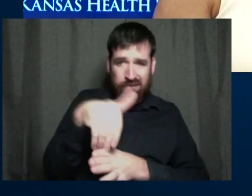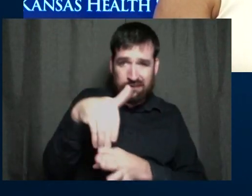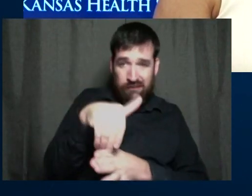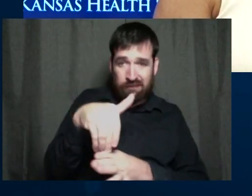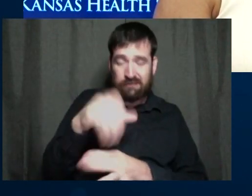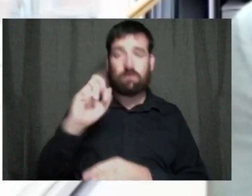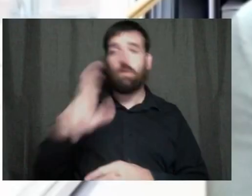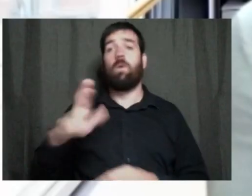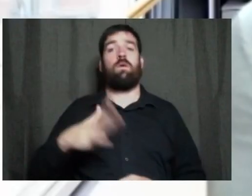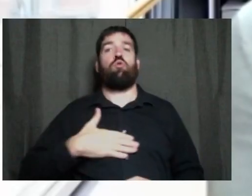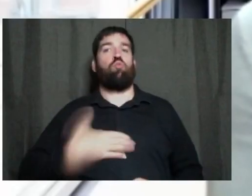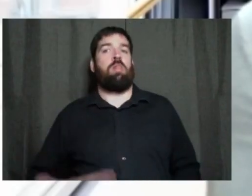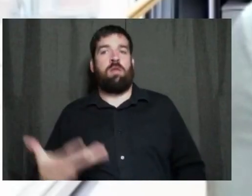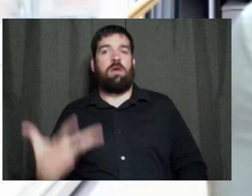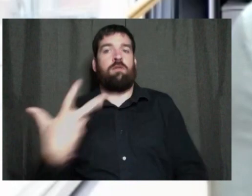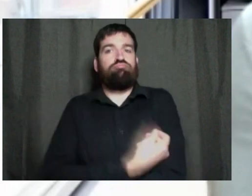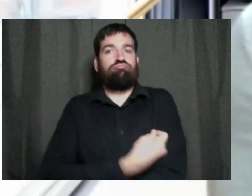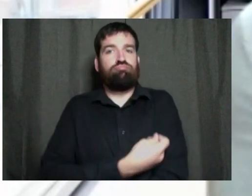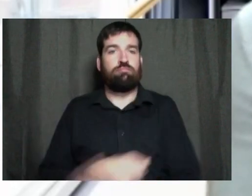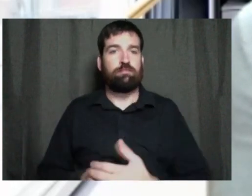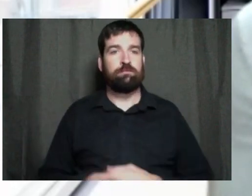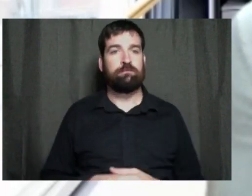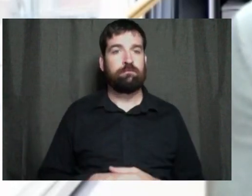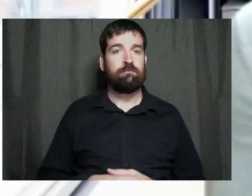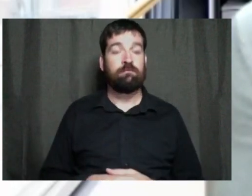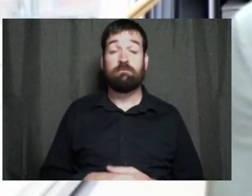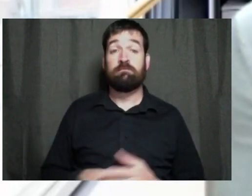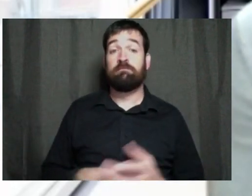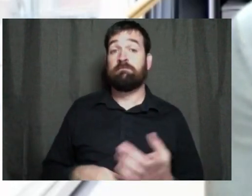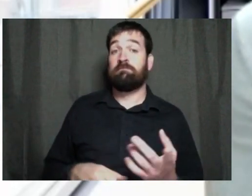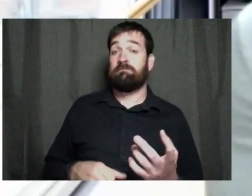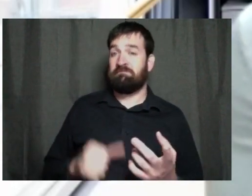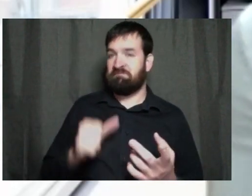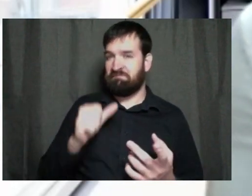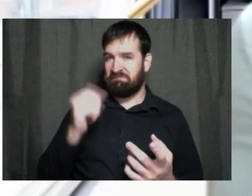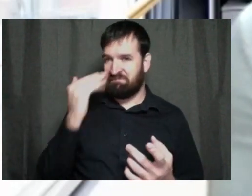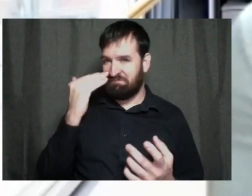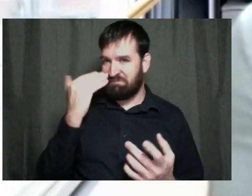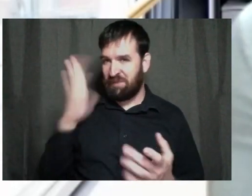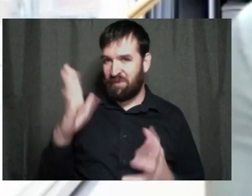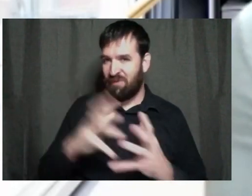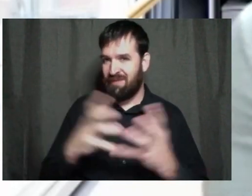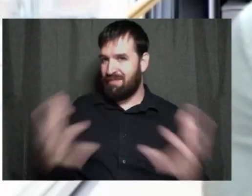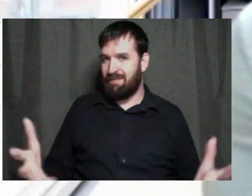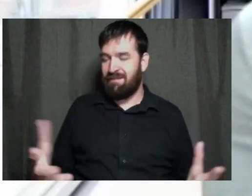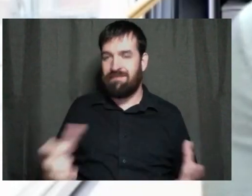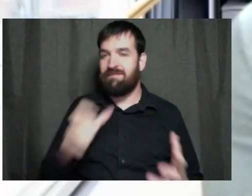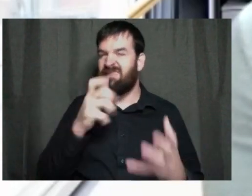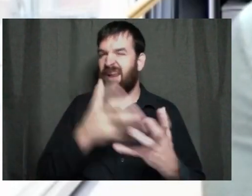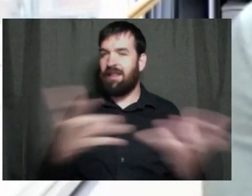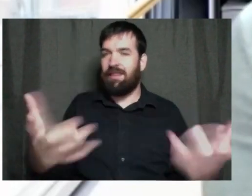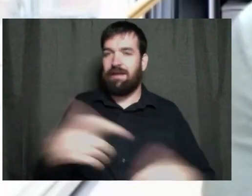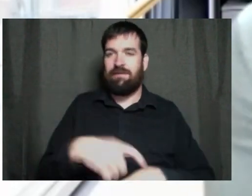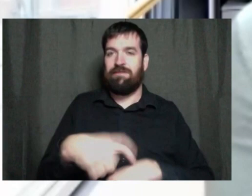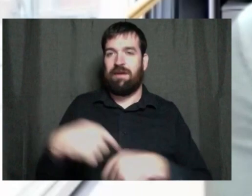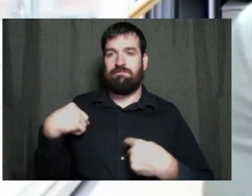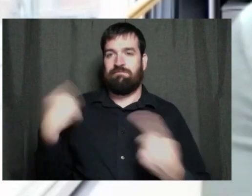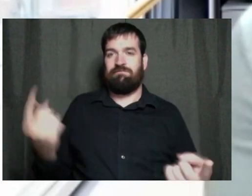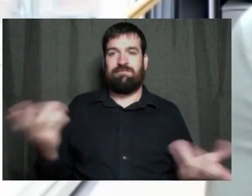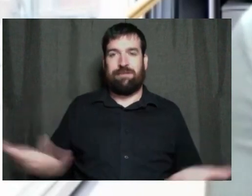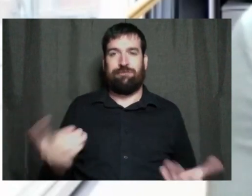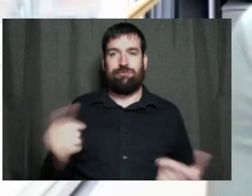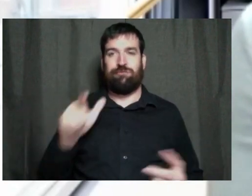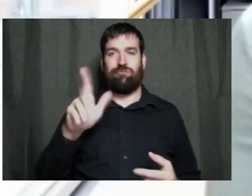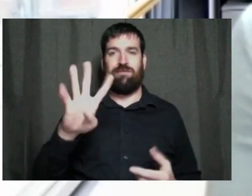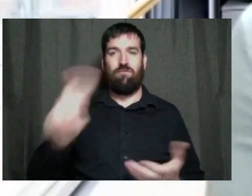vaccinated? Well, I don't know a ton about that. I haven't spent too much time out here in the last 24 hours, just